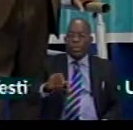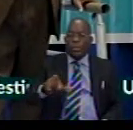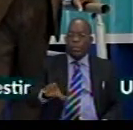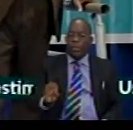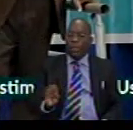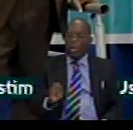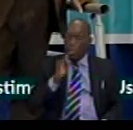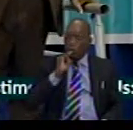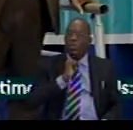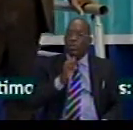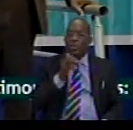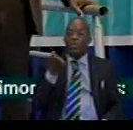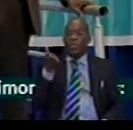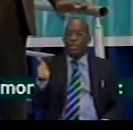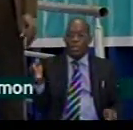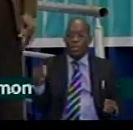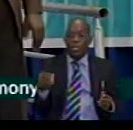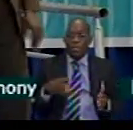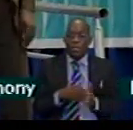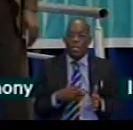The pain is no more there.